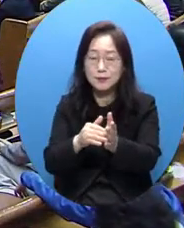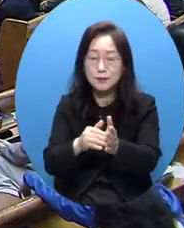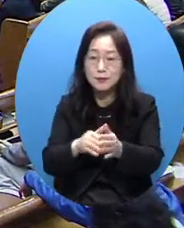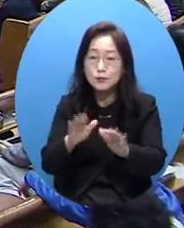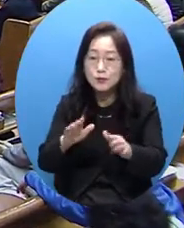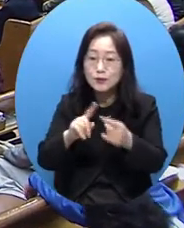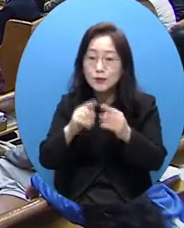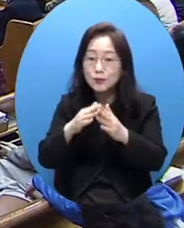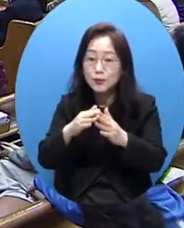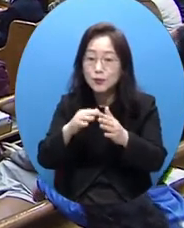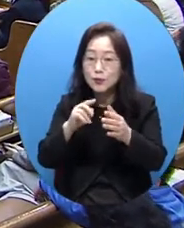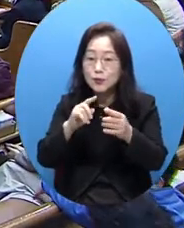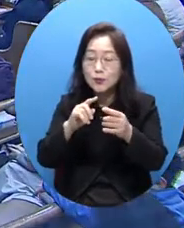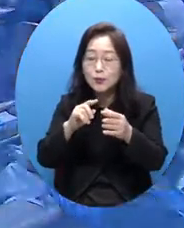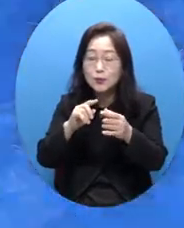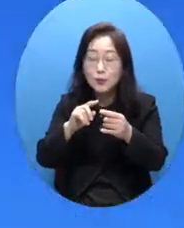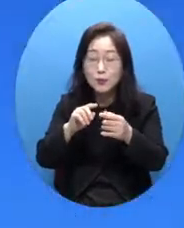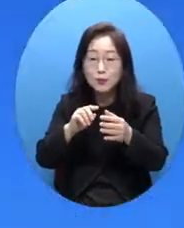arthritis